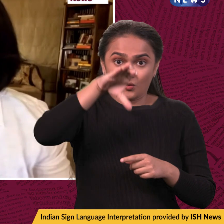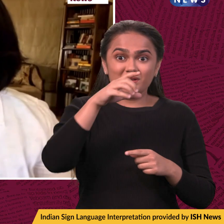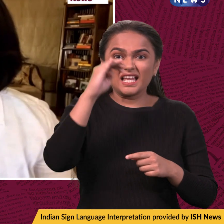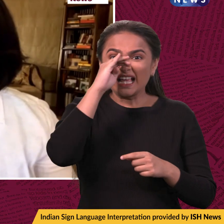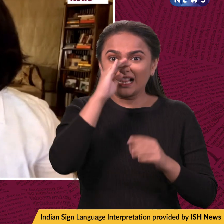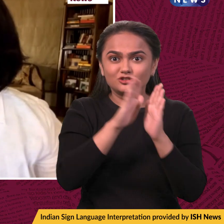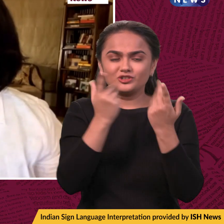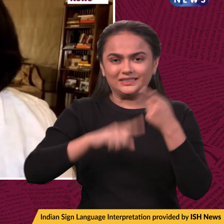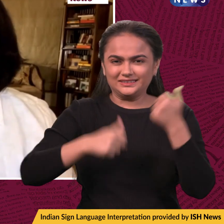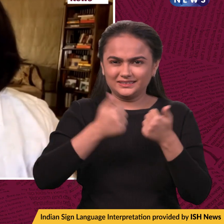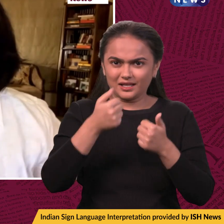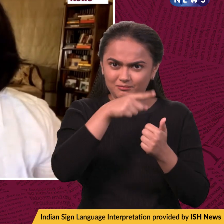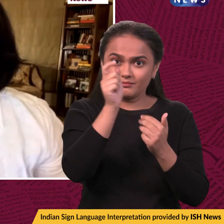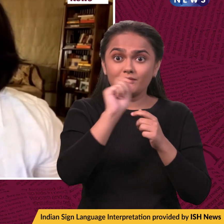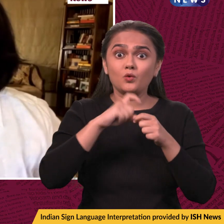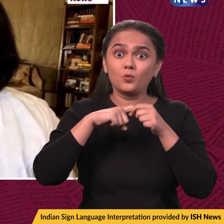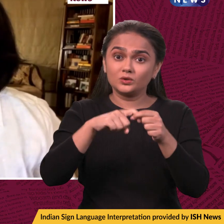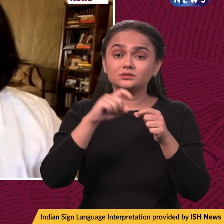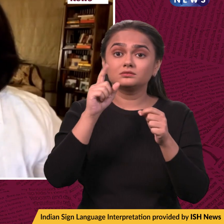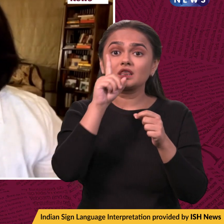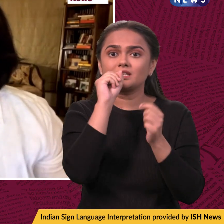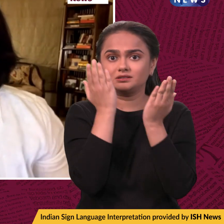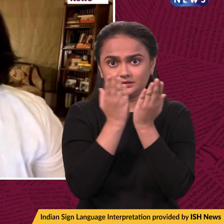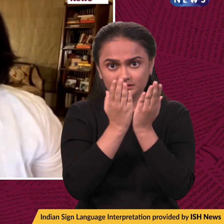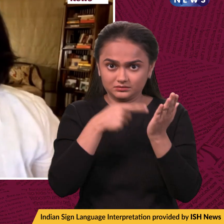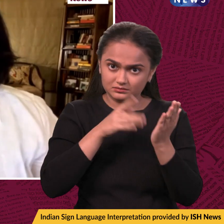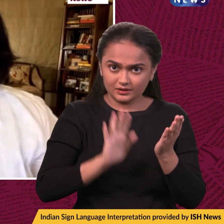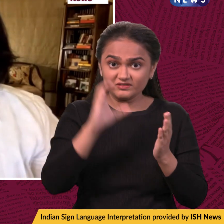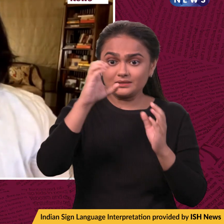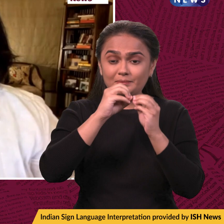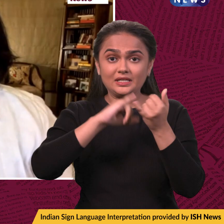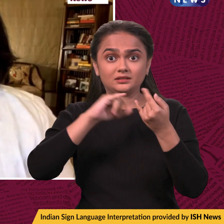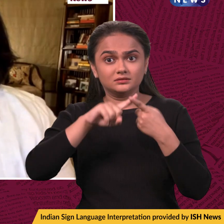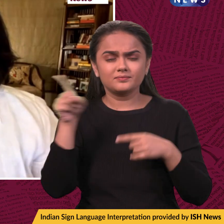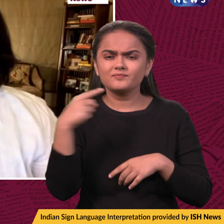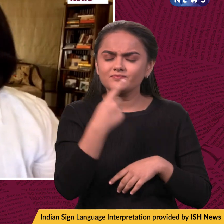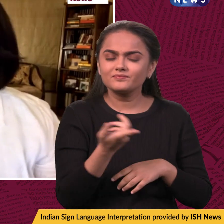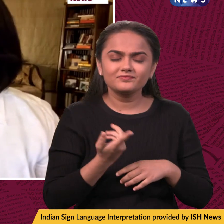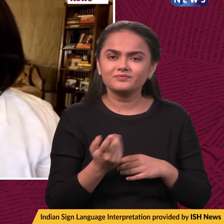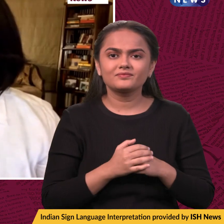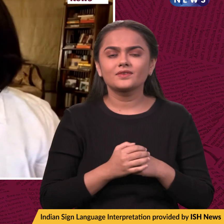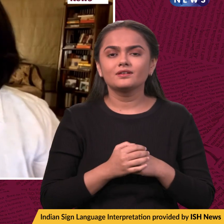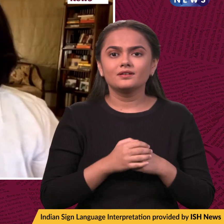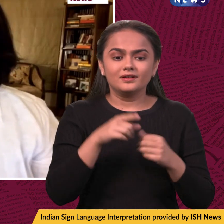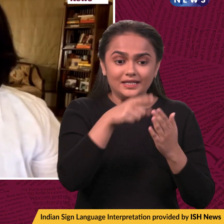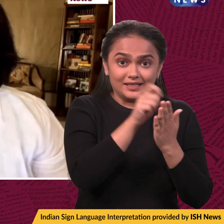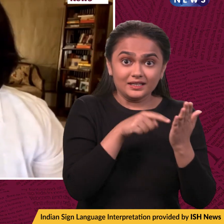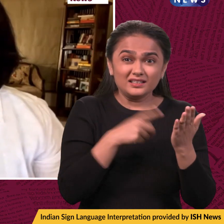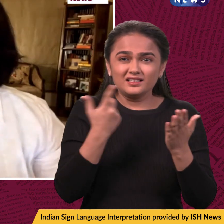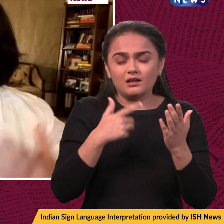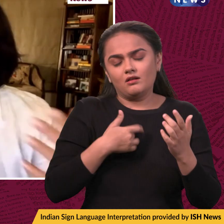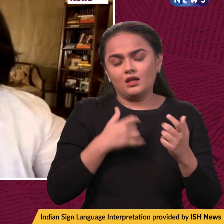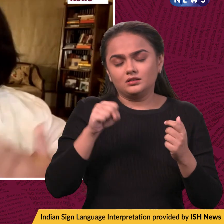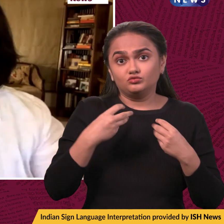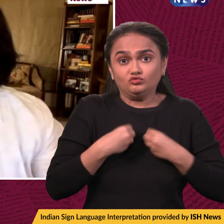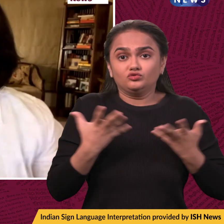comprehension passage in the English examination paper of Class 10 of the CBSE. It said, and I'm quoting some of it because